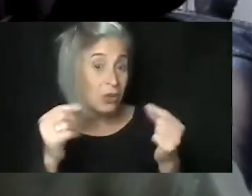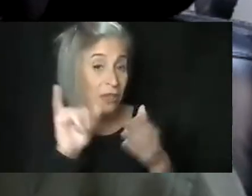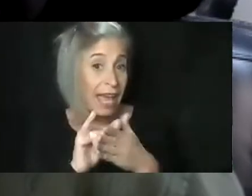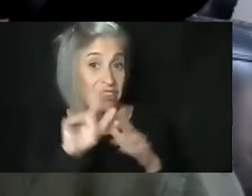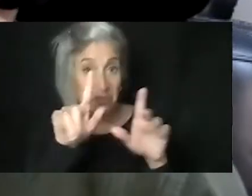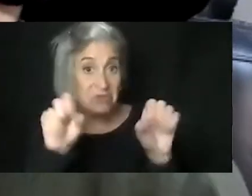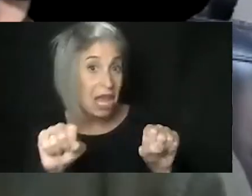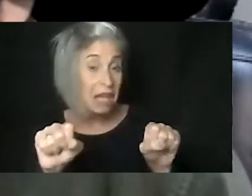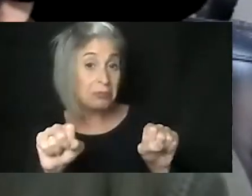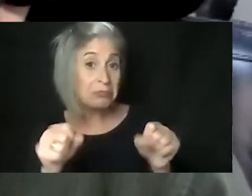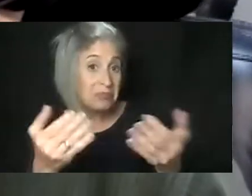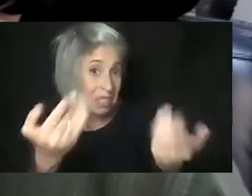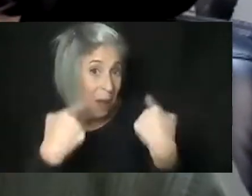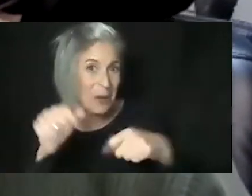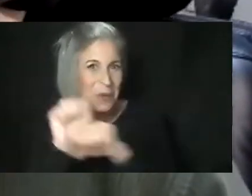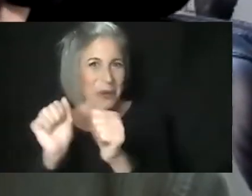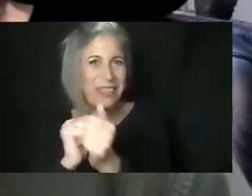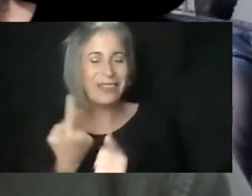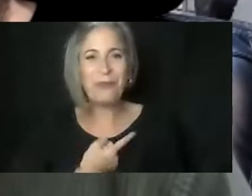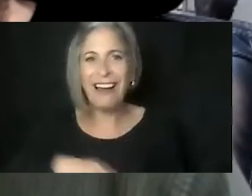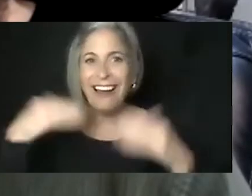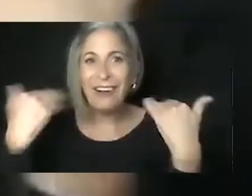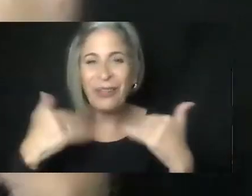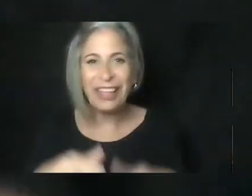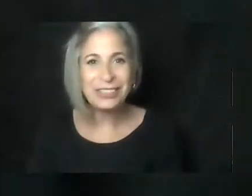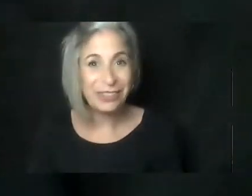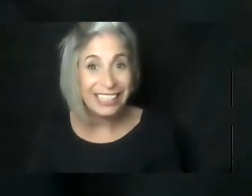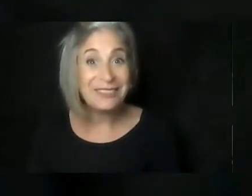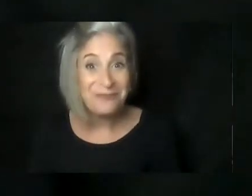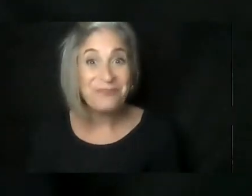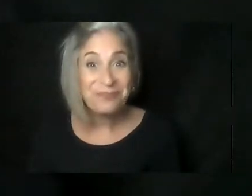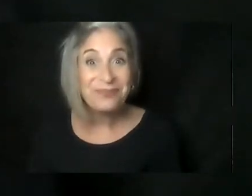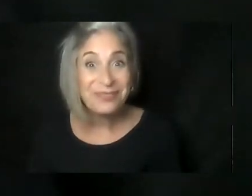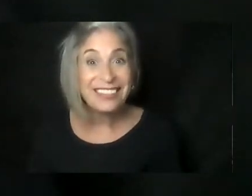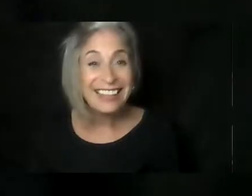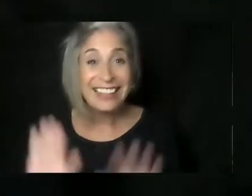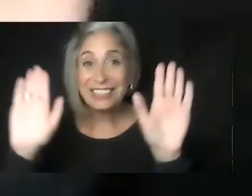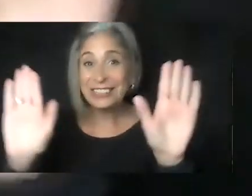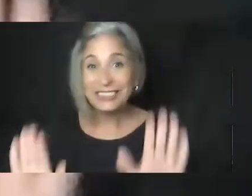can almost certainly come to work with us. Wow, that's great.